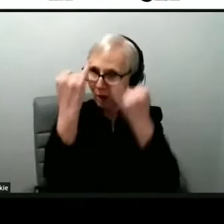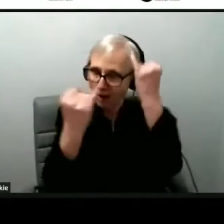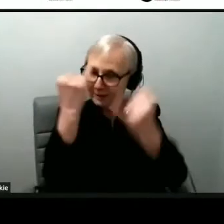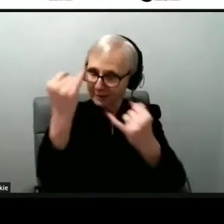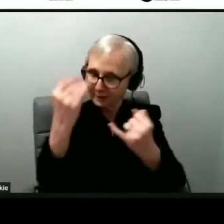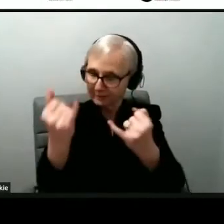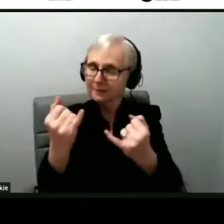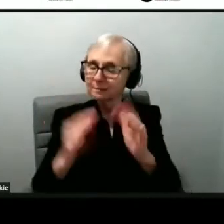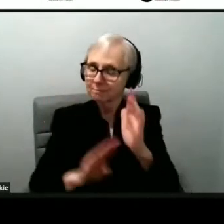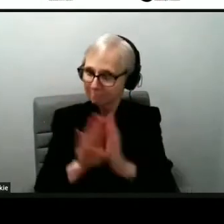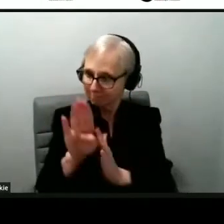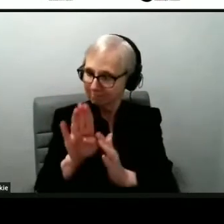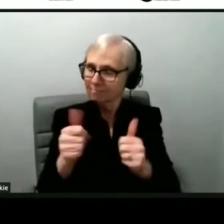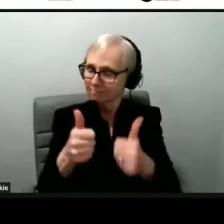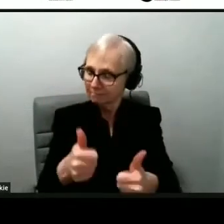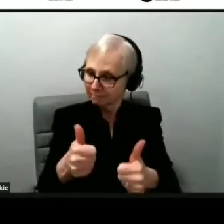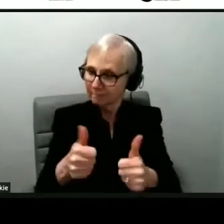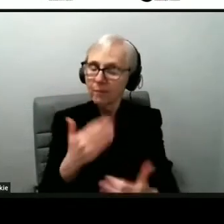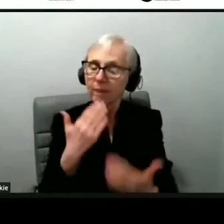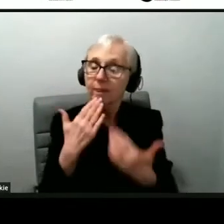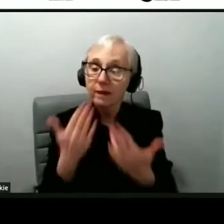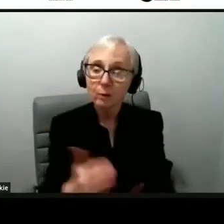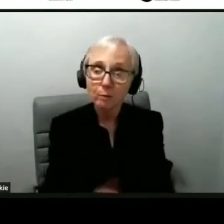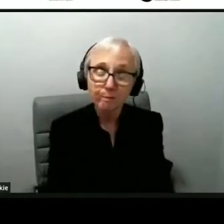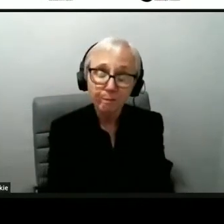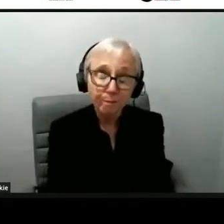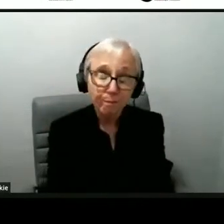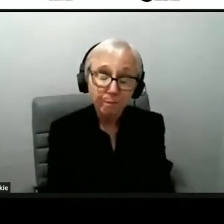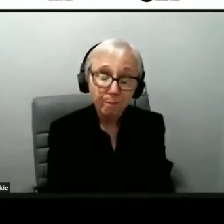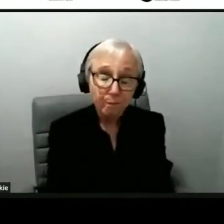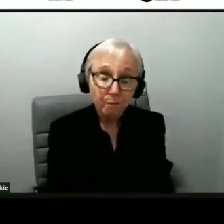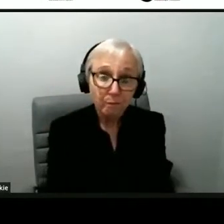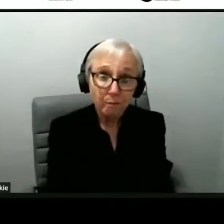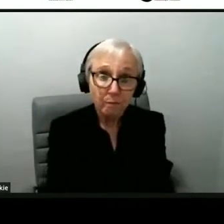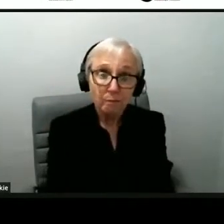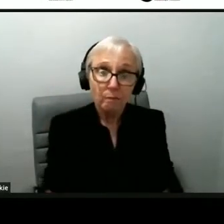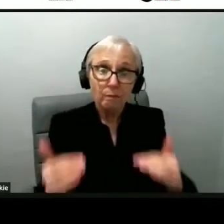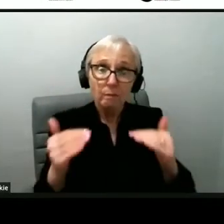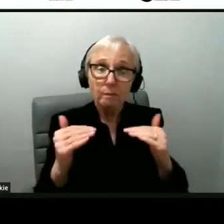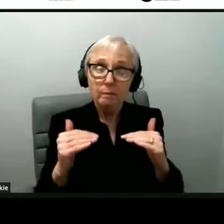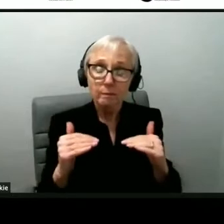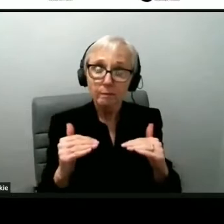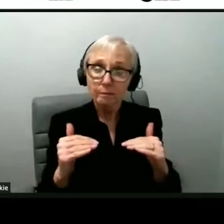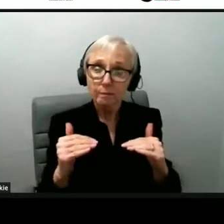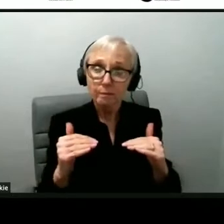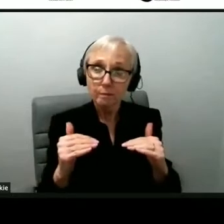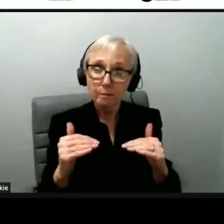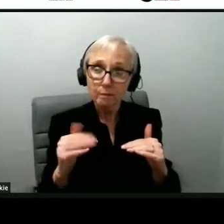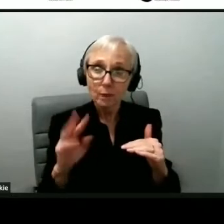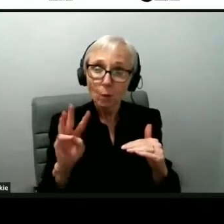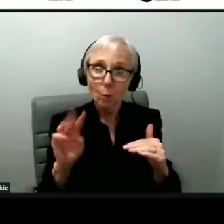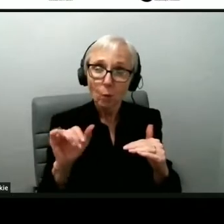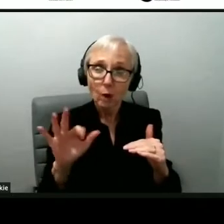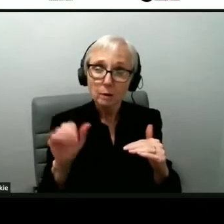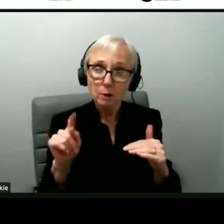you. Thank you. And the next person on this question is Walter